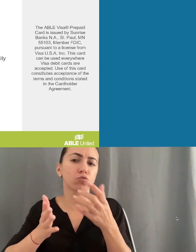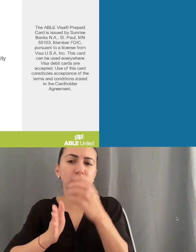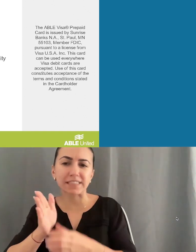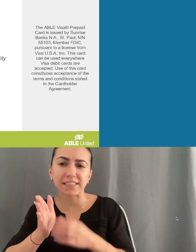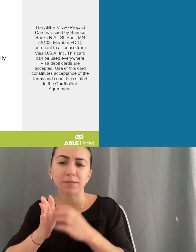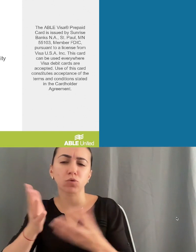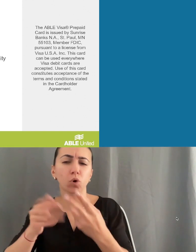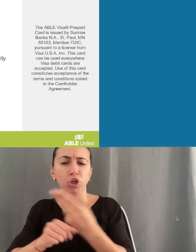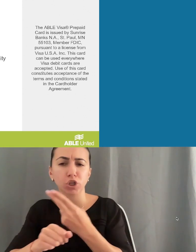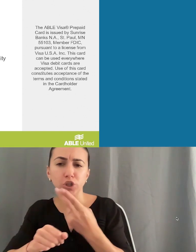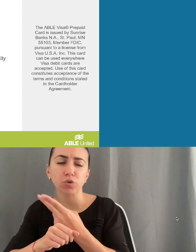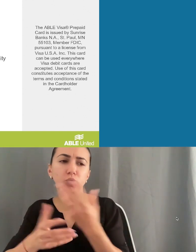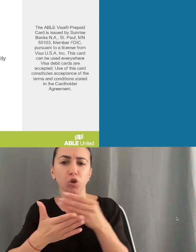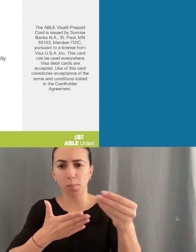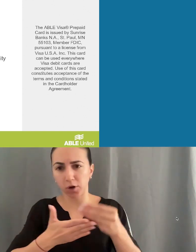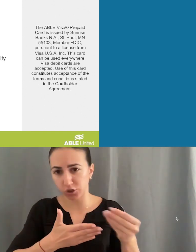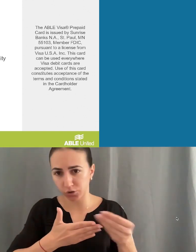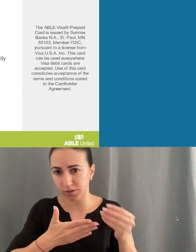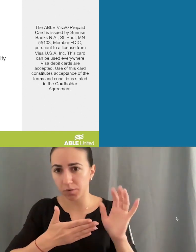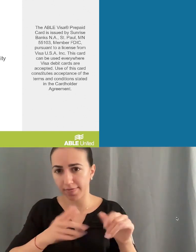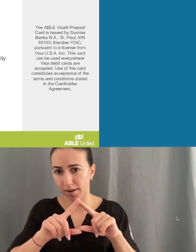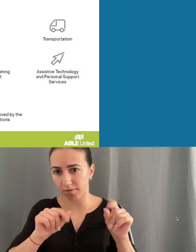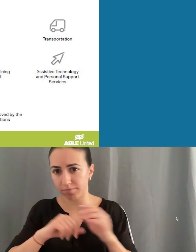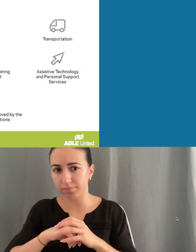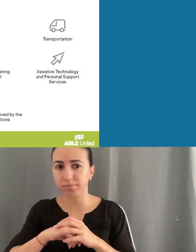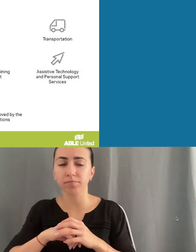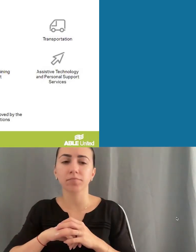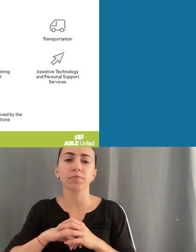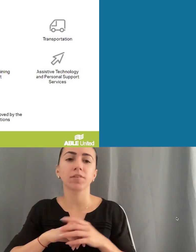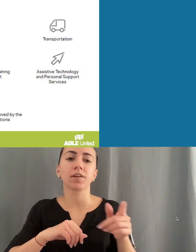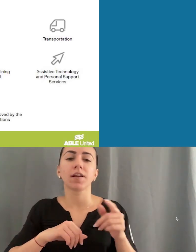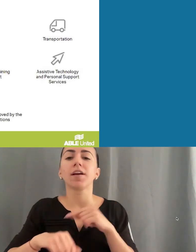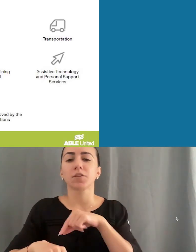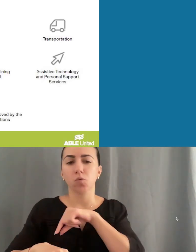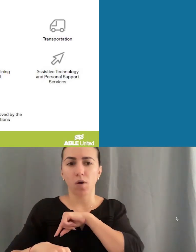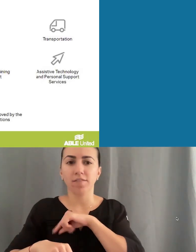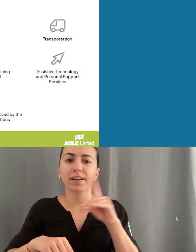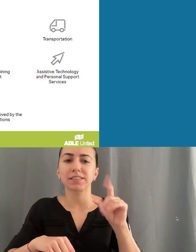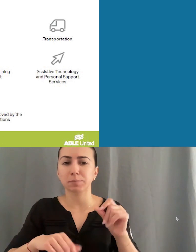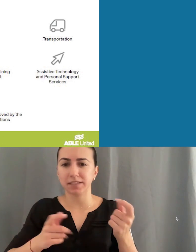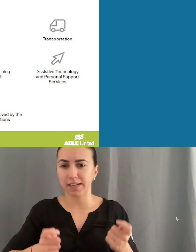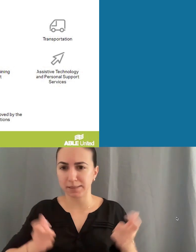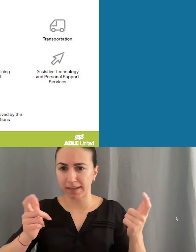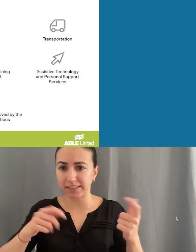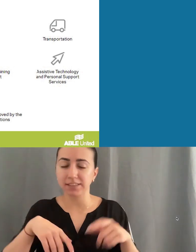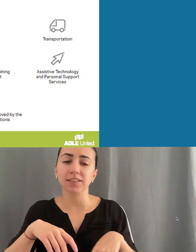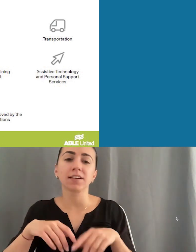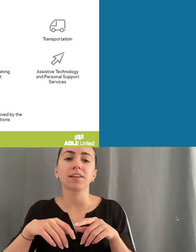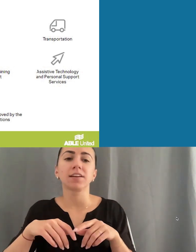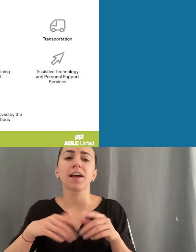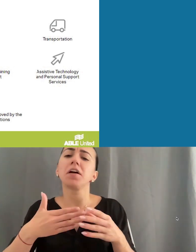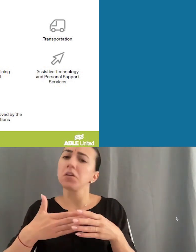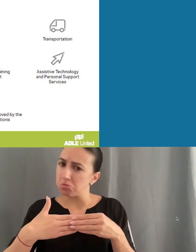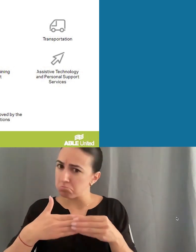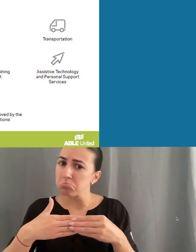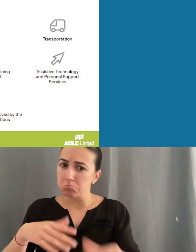the funds in the ABLE account for, better known as qualified disability expenses. Also, there's flexibility on when